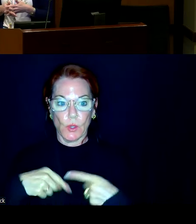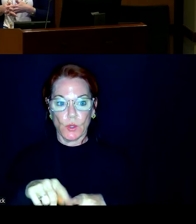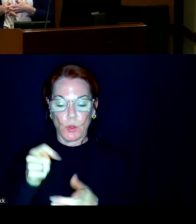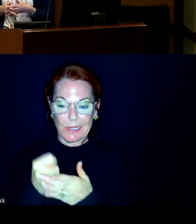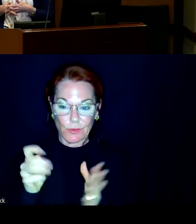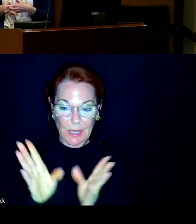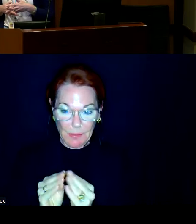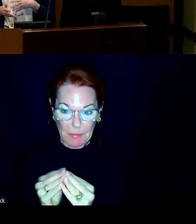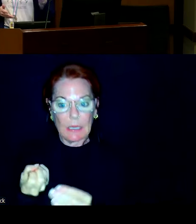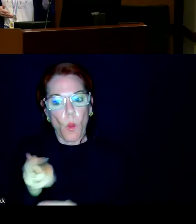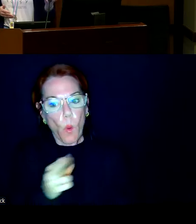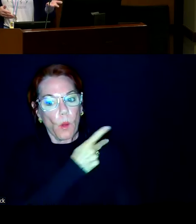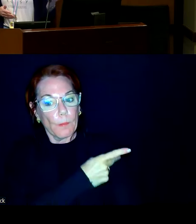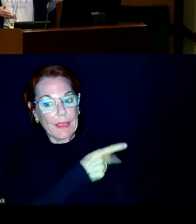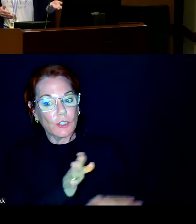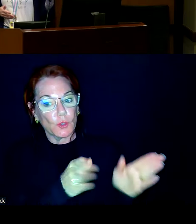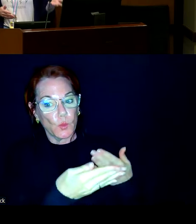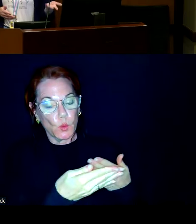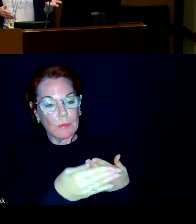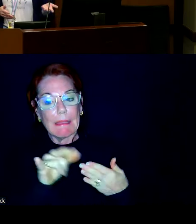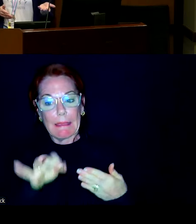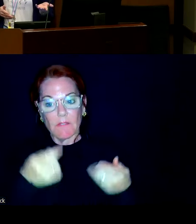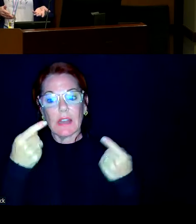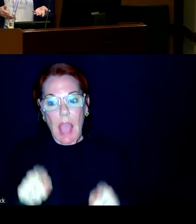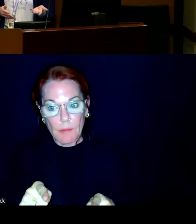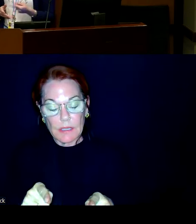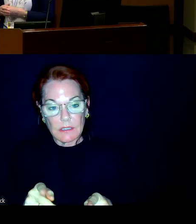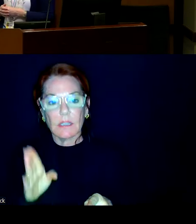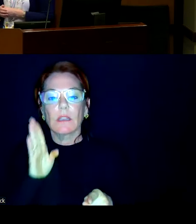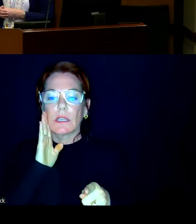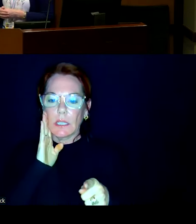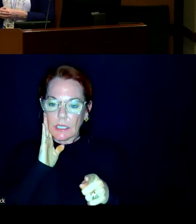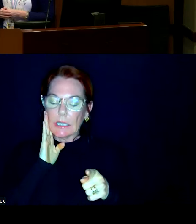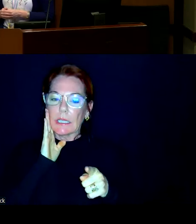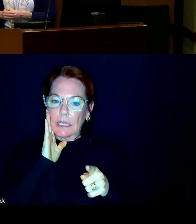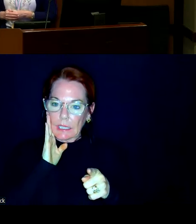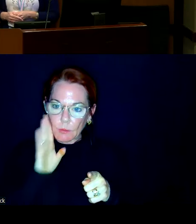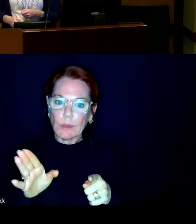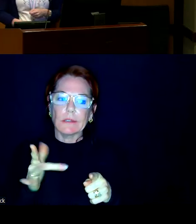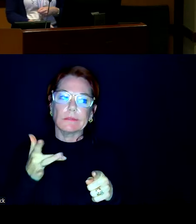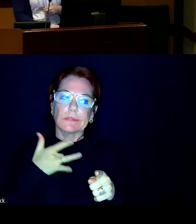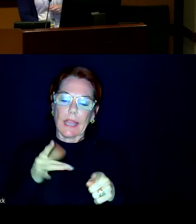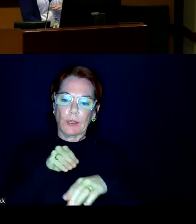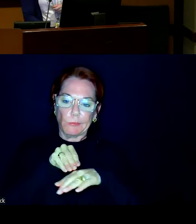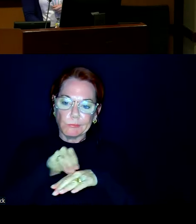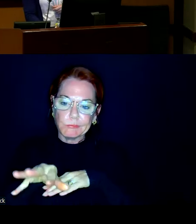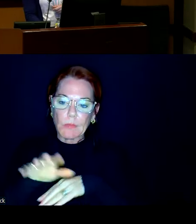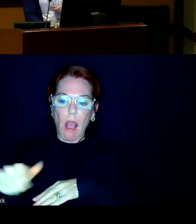in patient rooms, it's gonna increase the likelihood that somebody else is gonna misgender that individual as well.